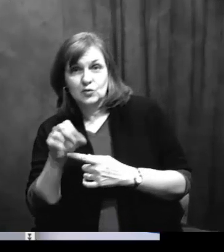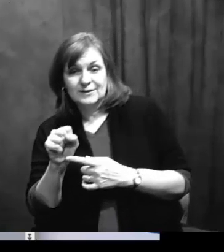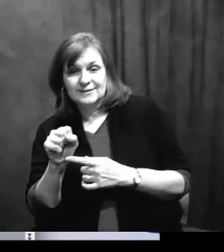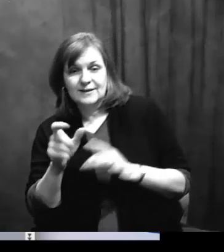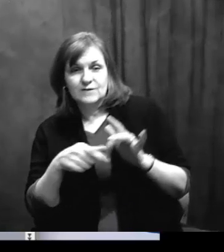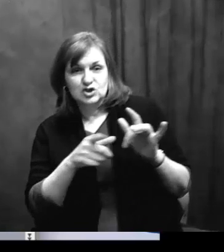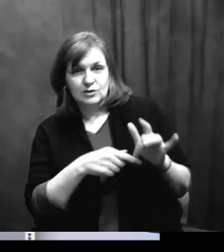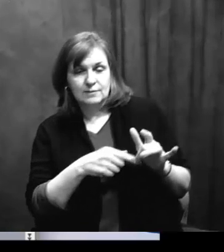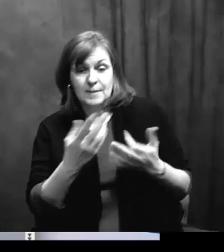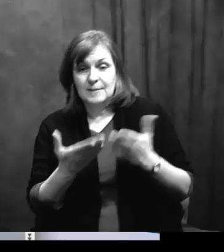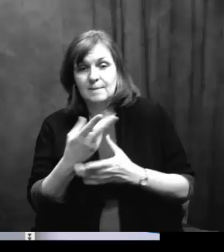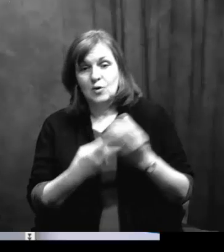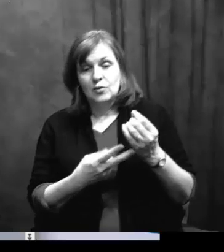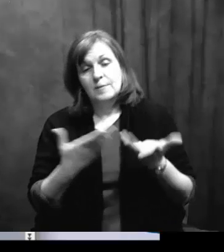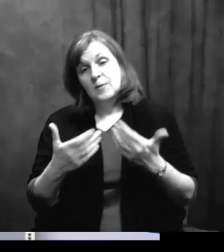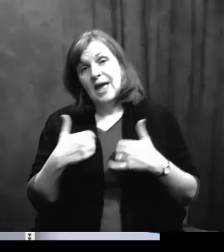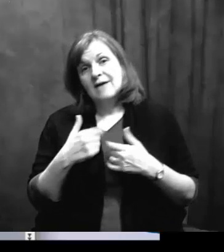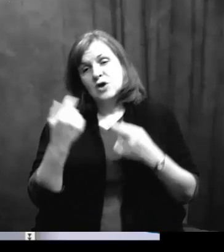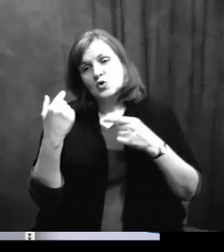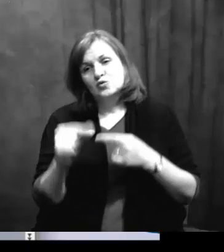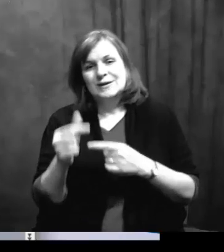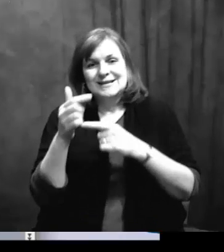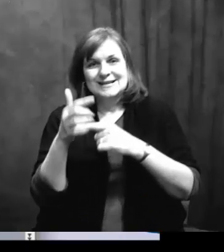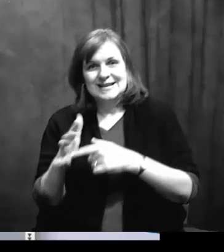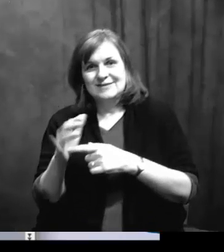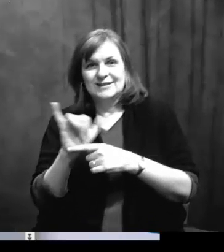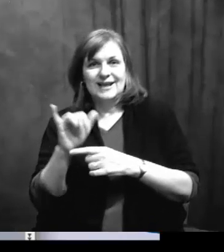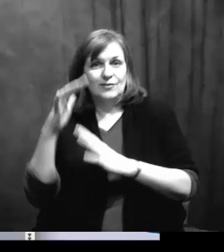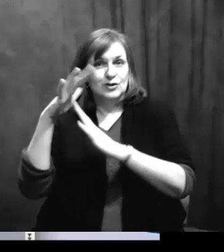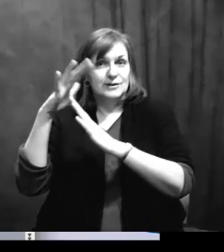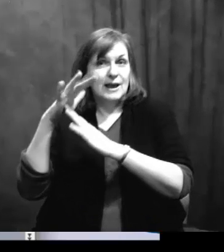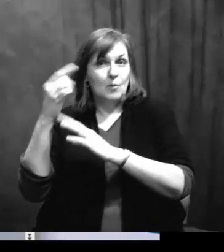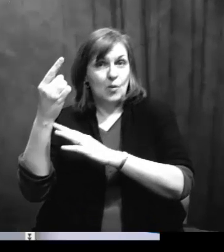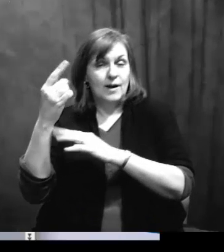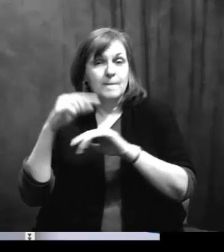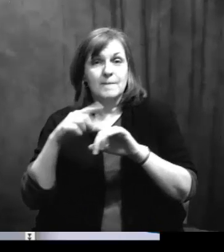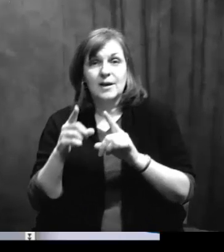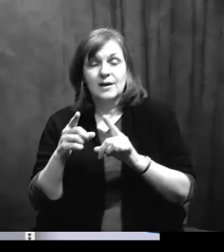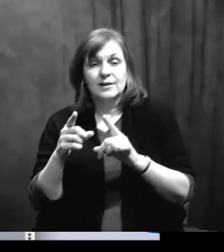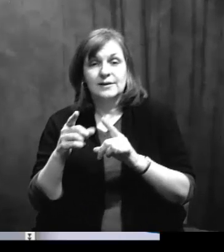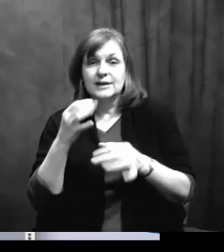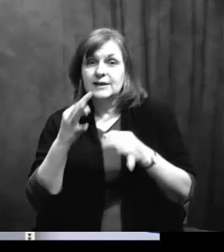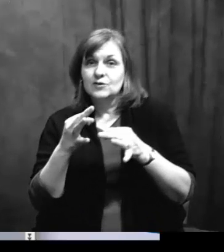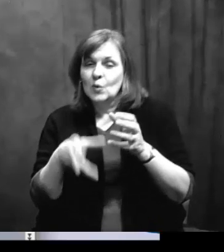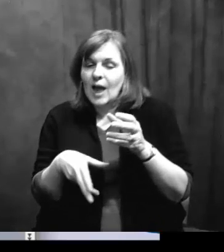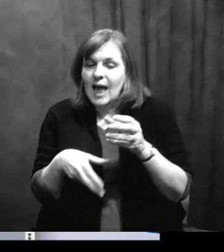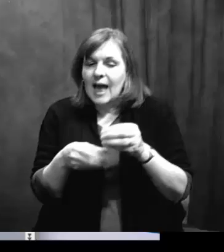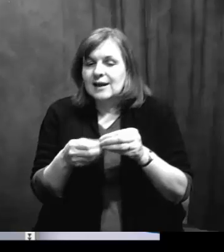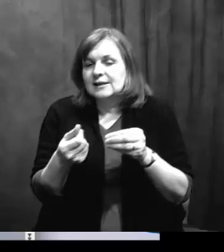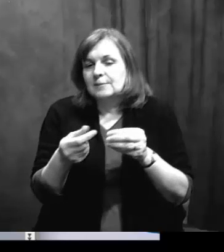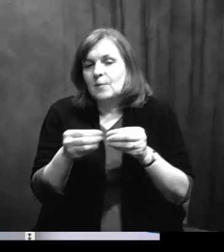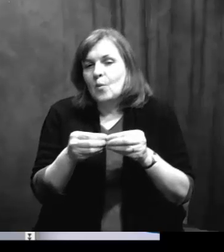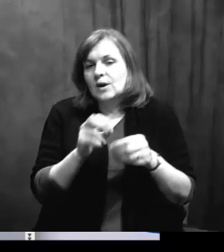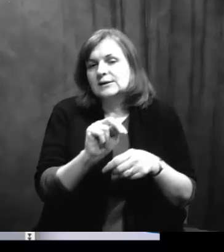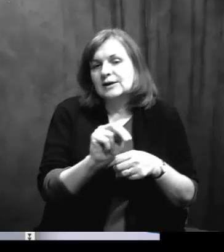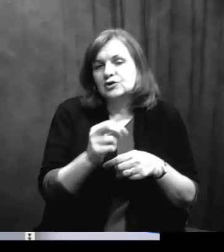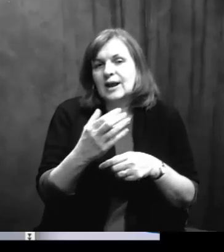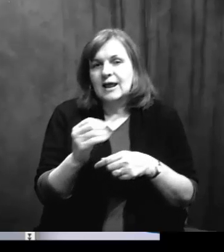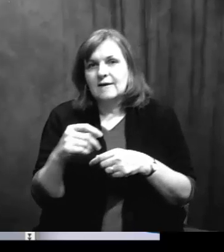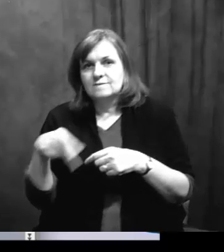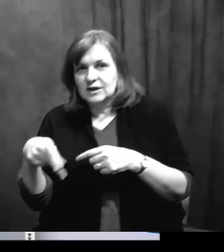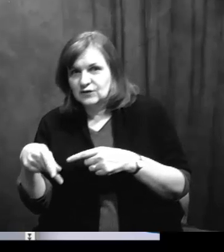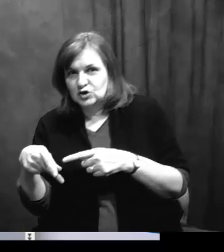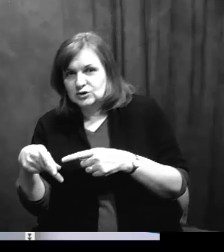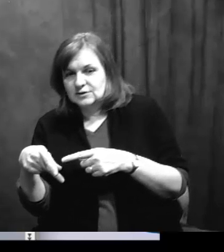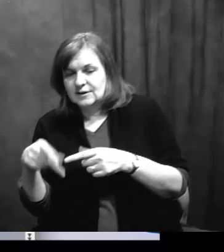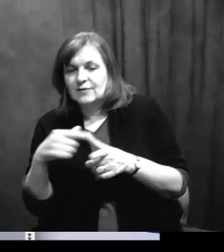and most of them are both. Meaning that you may have leaves that look nice and green and healthy like the ones at the top, but if